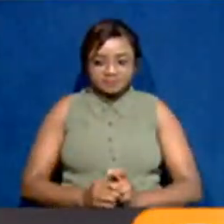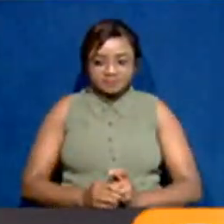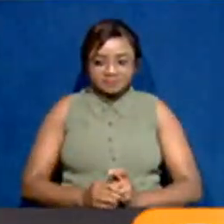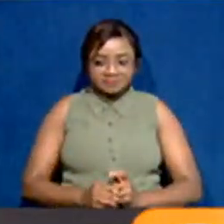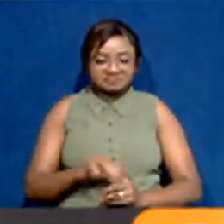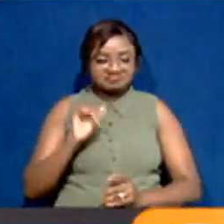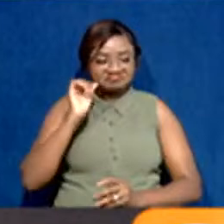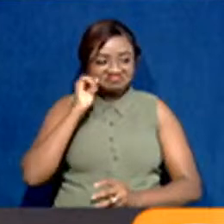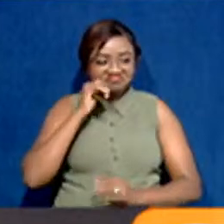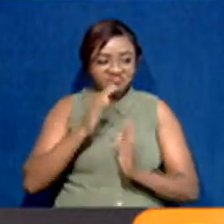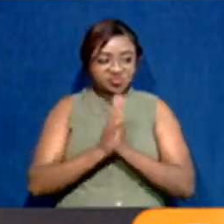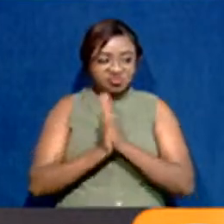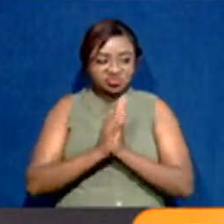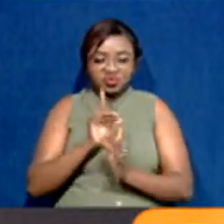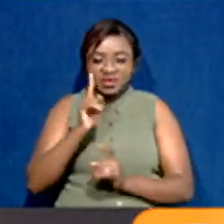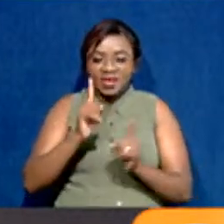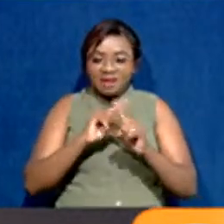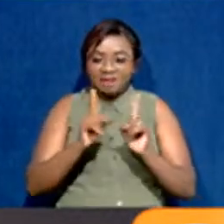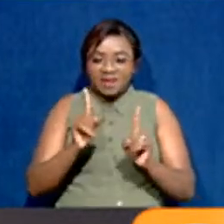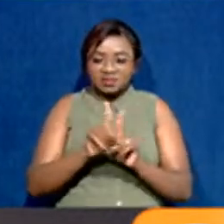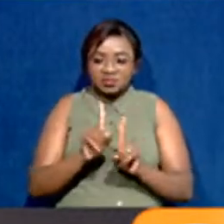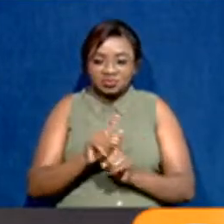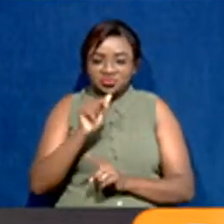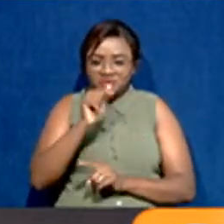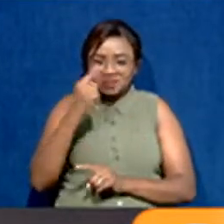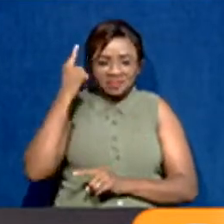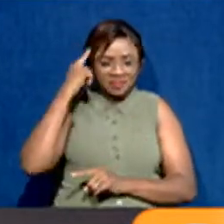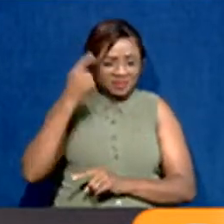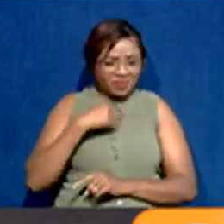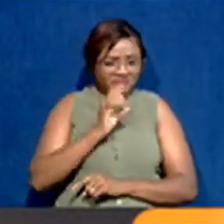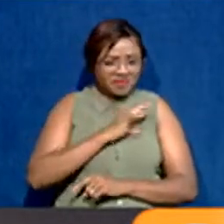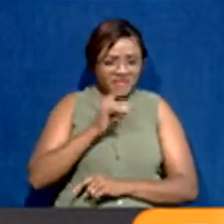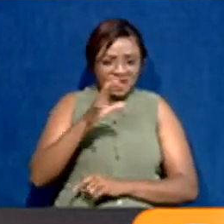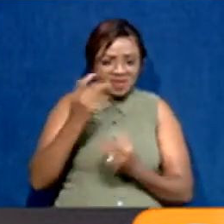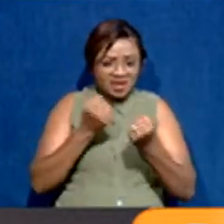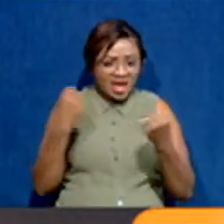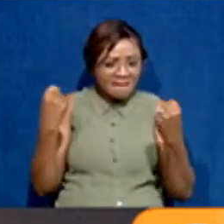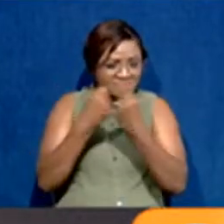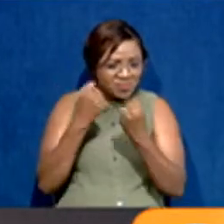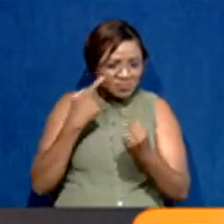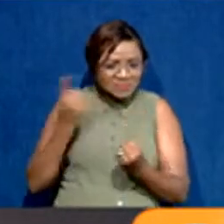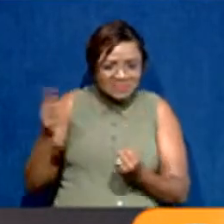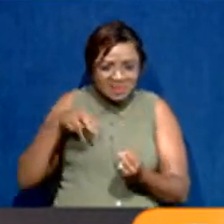Interesting report there by Patrick, though he had us a bit worried for his safety at a point in the story. Now, when the